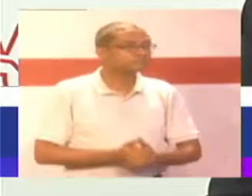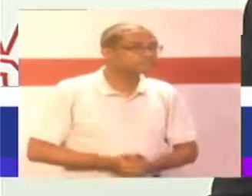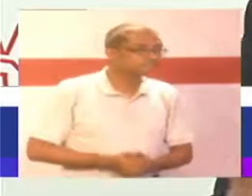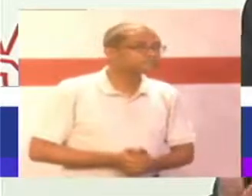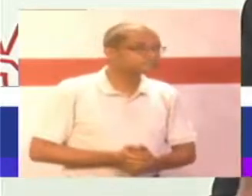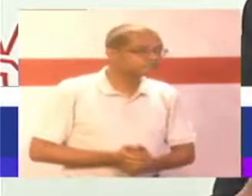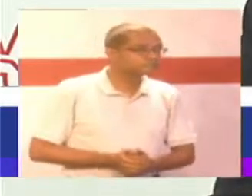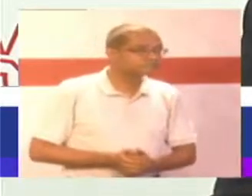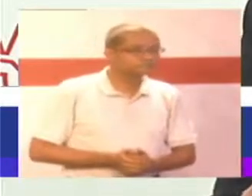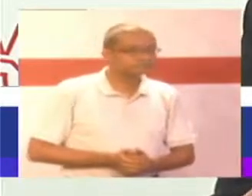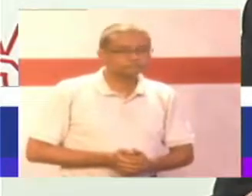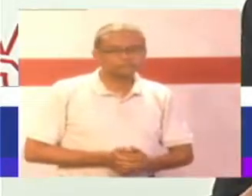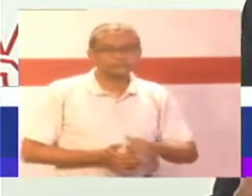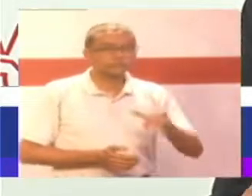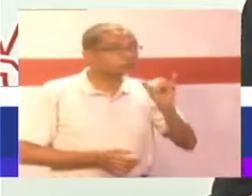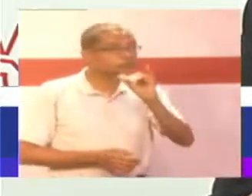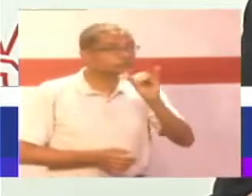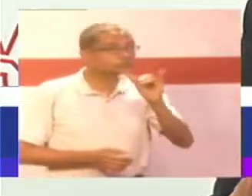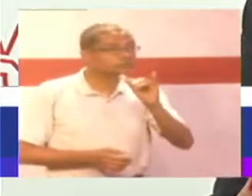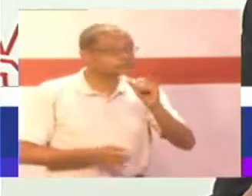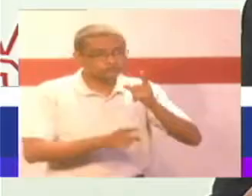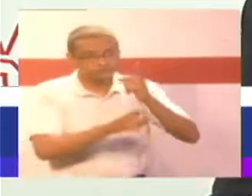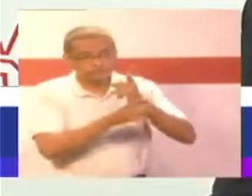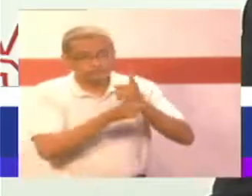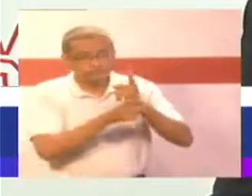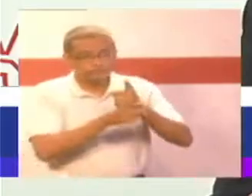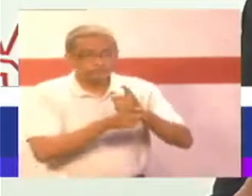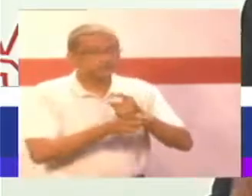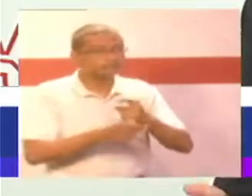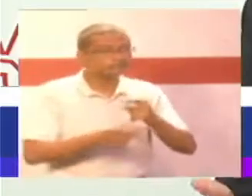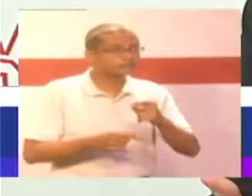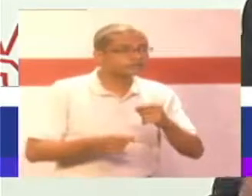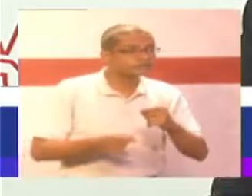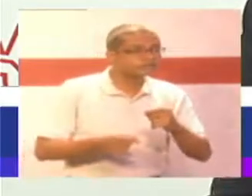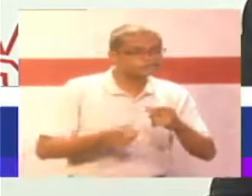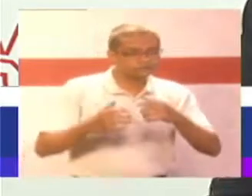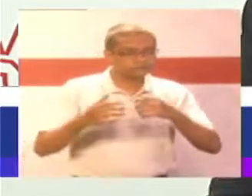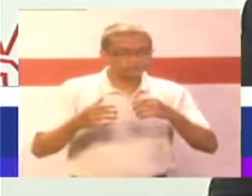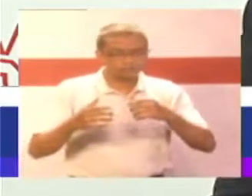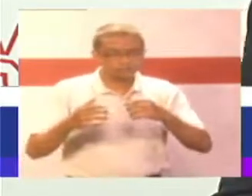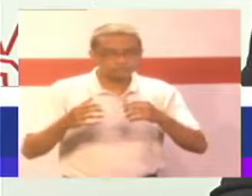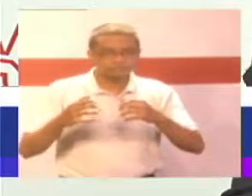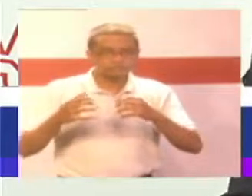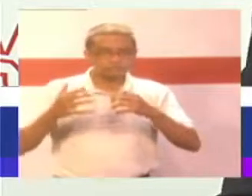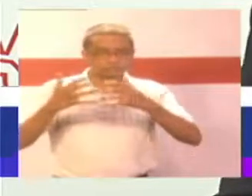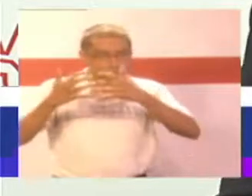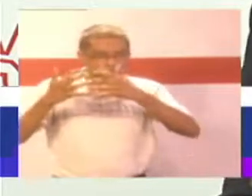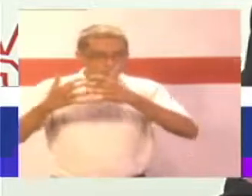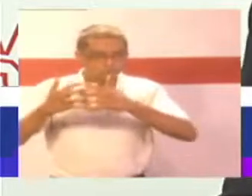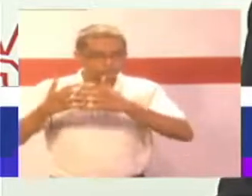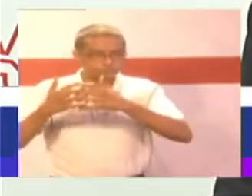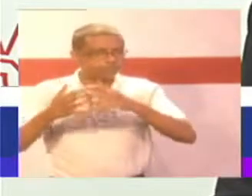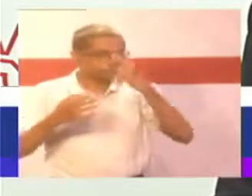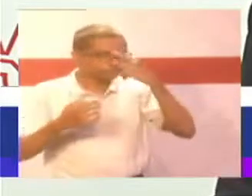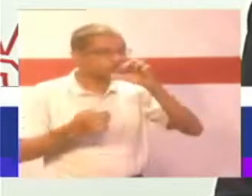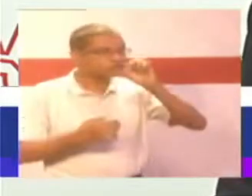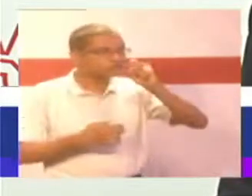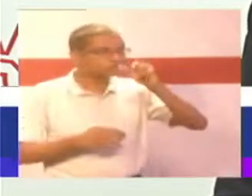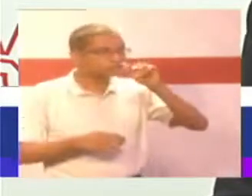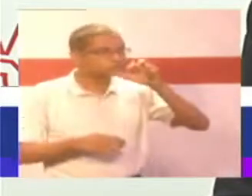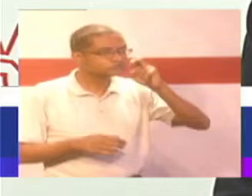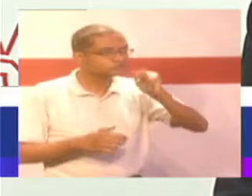ventilators, the appropriate oxygen concentrators, and also we have to consider the availability